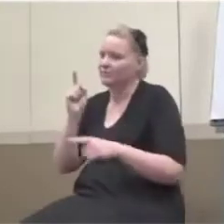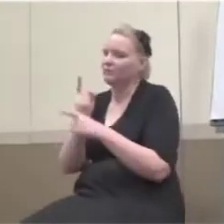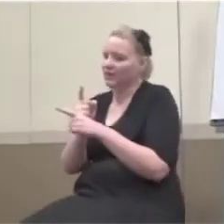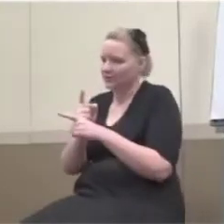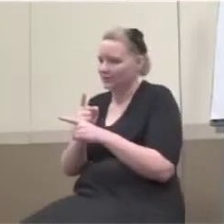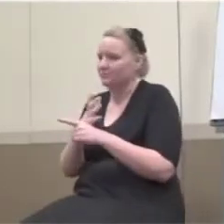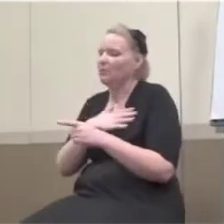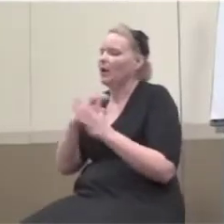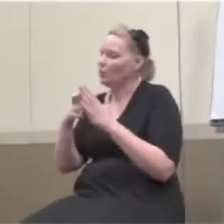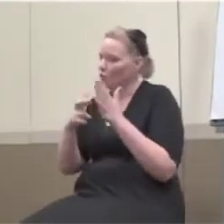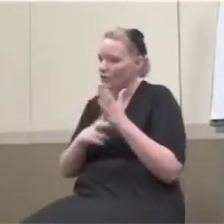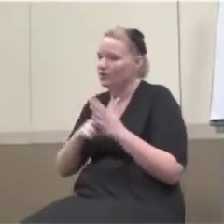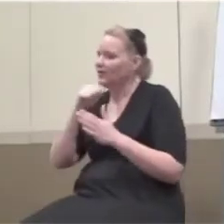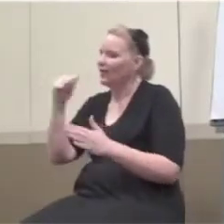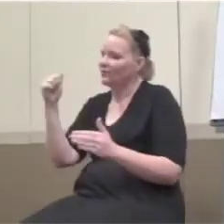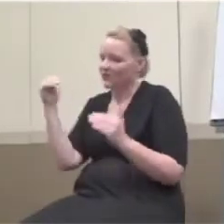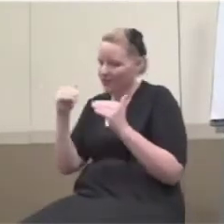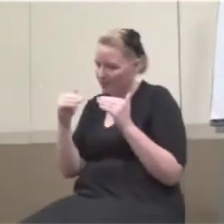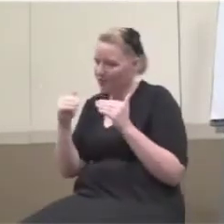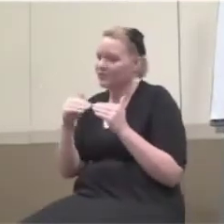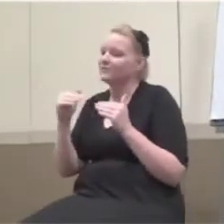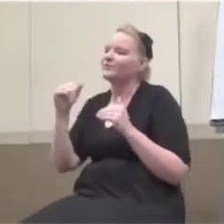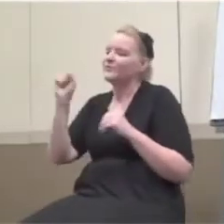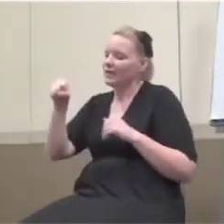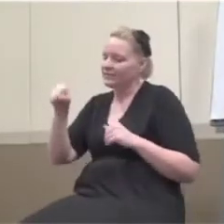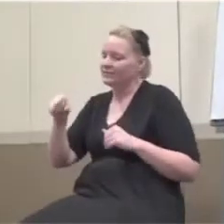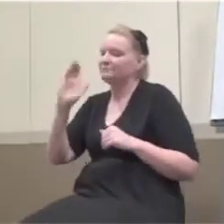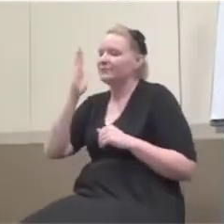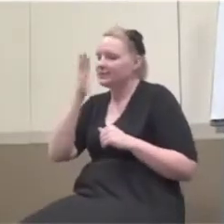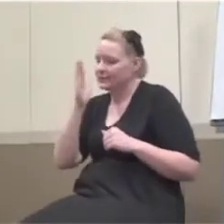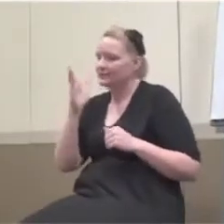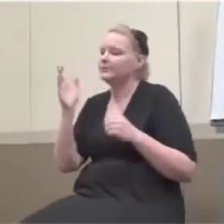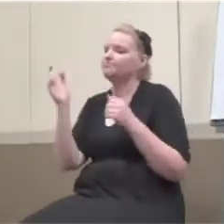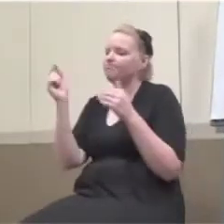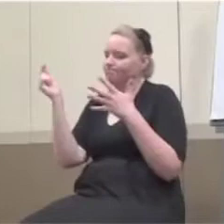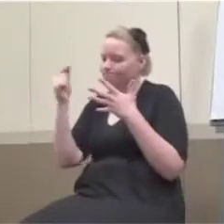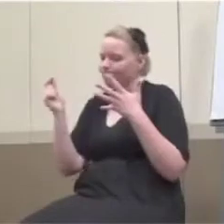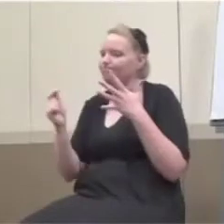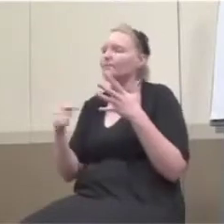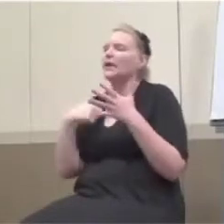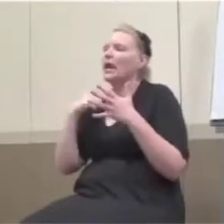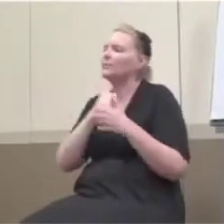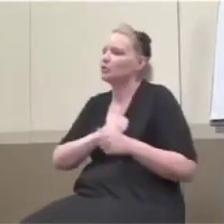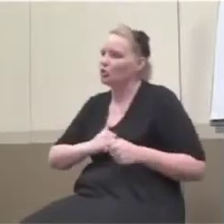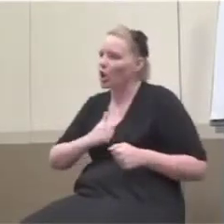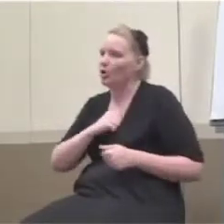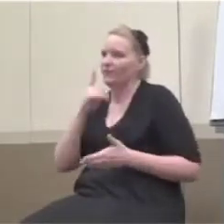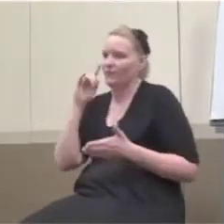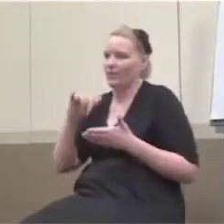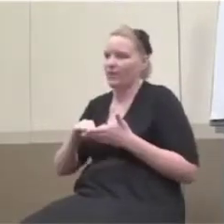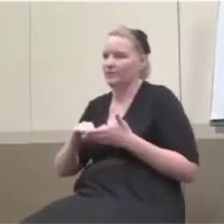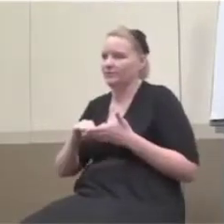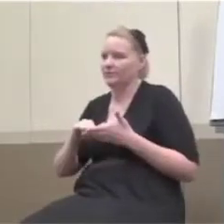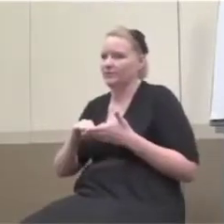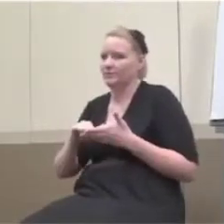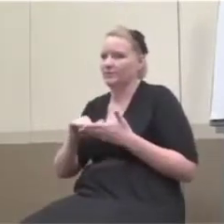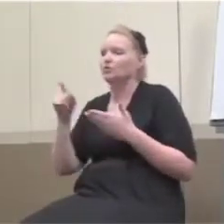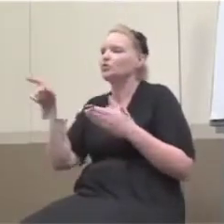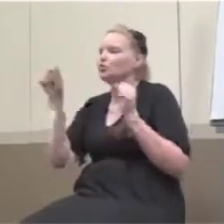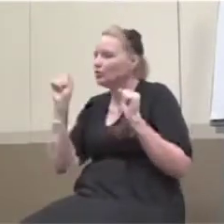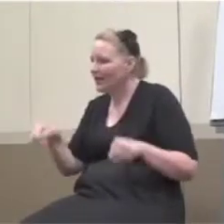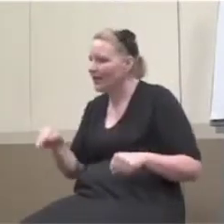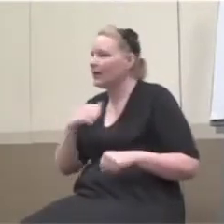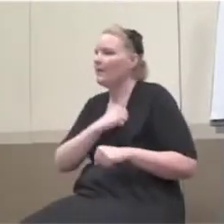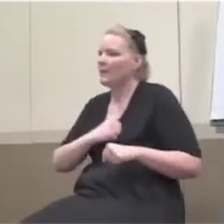may seem that my rules are unfair. Yes, it may seem yada, yada, yada. And I'm sorry for that. You